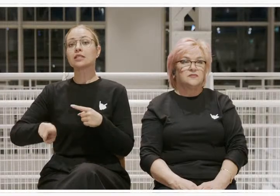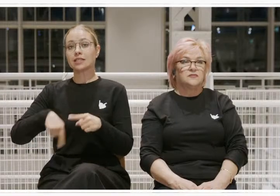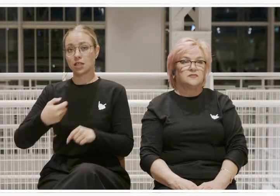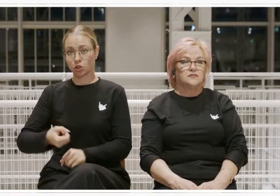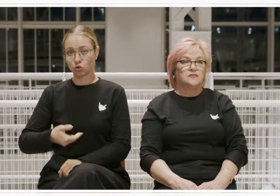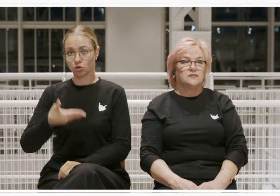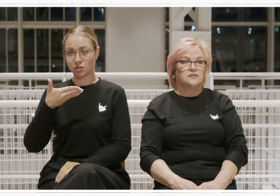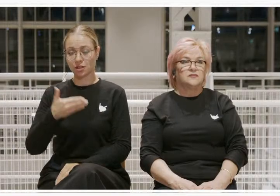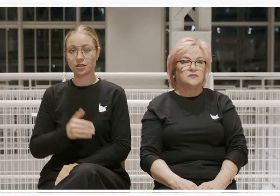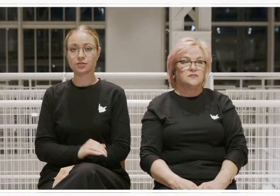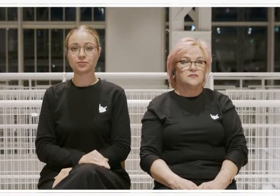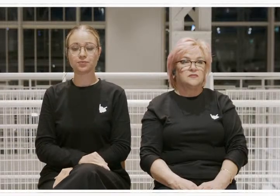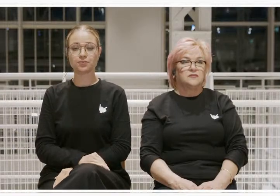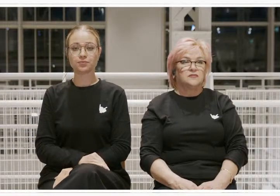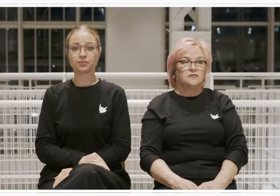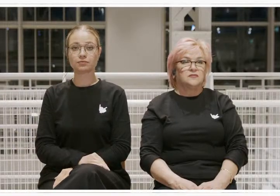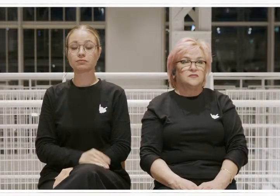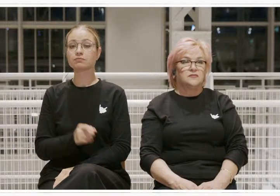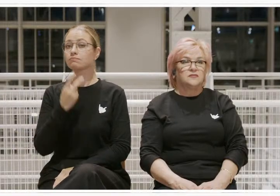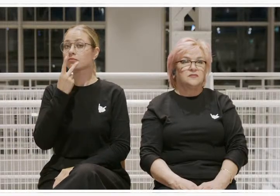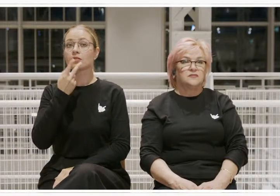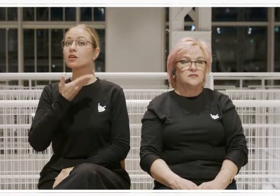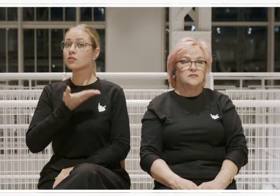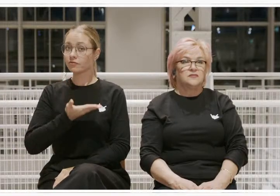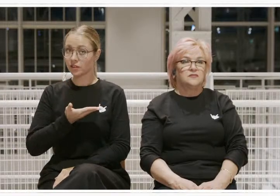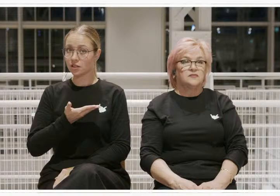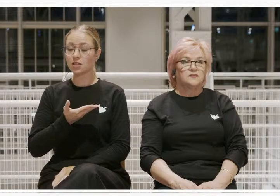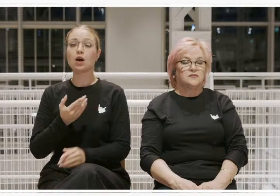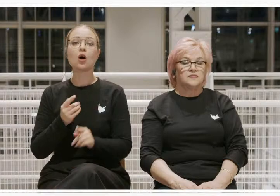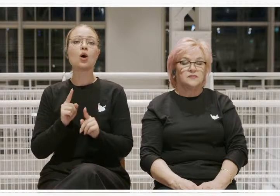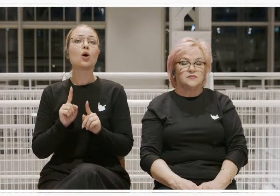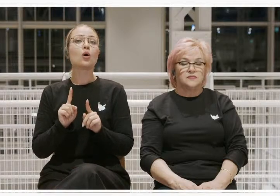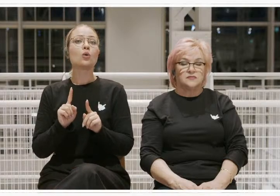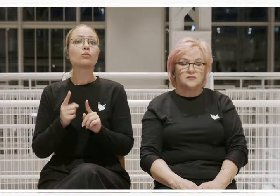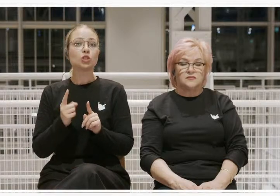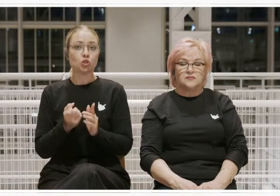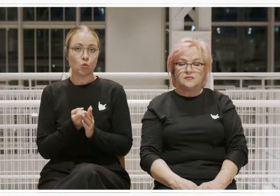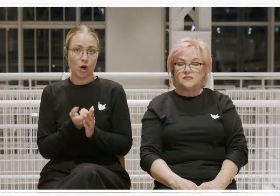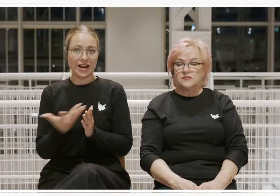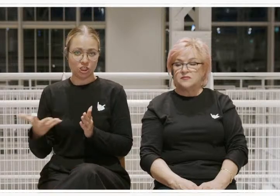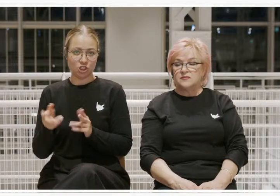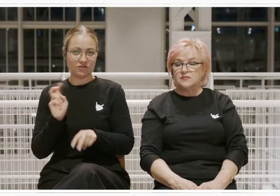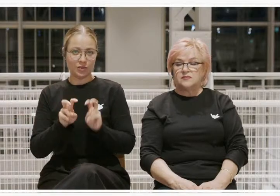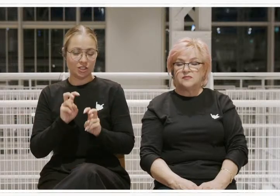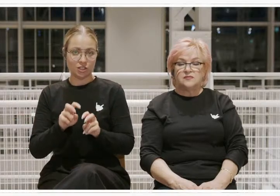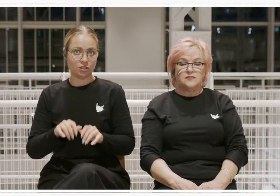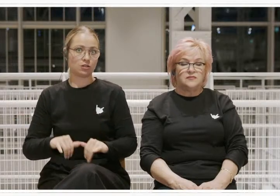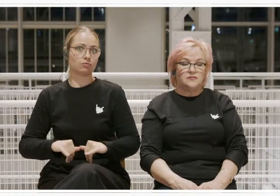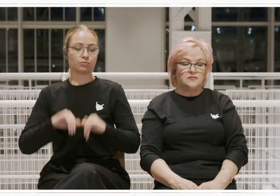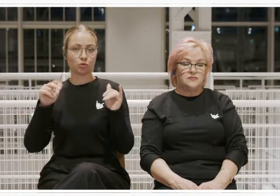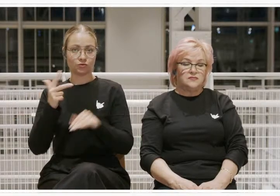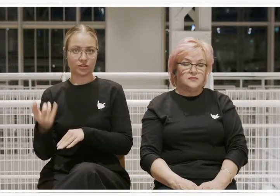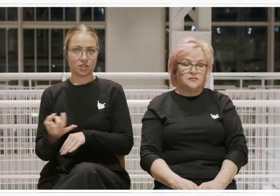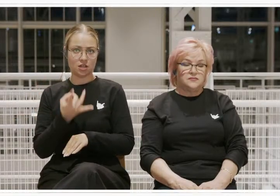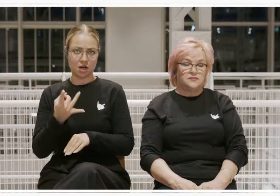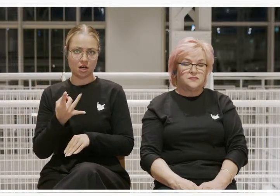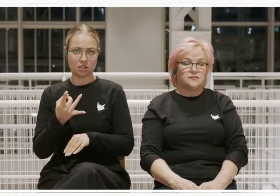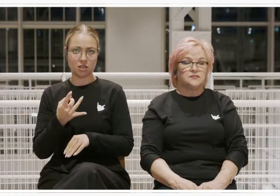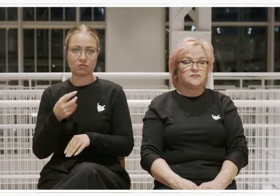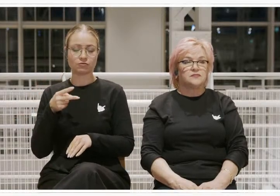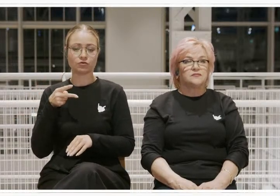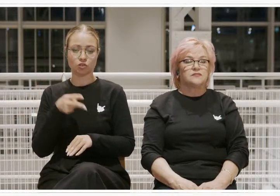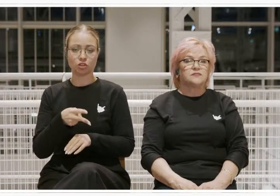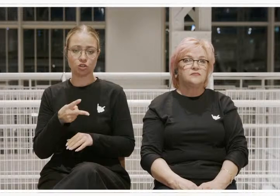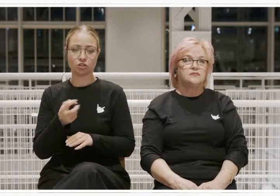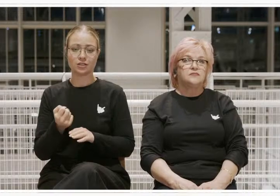is why the number of visitors was tripled in 2013, because the biennial